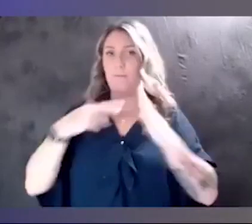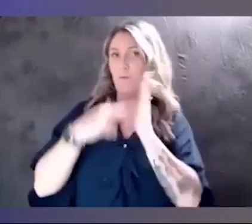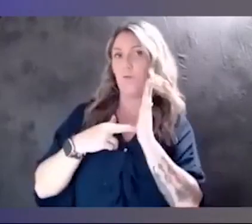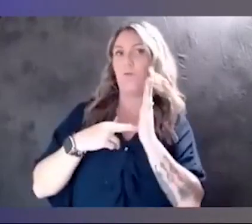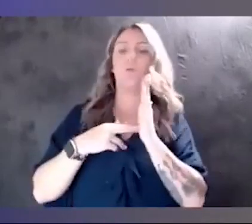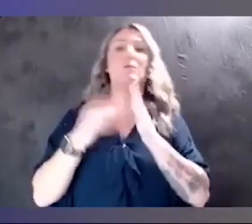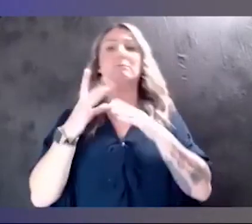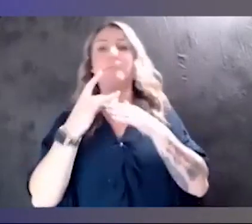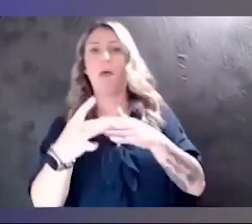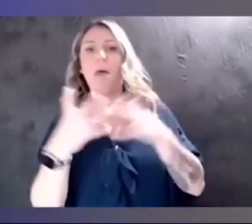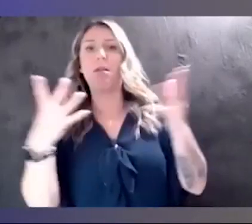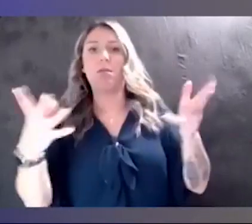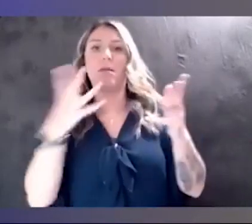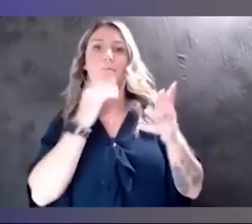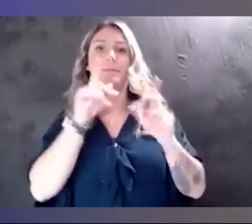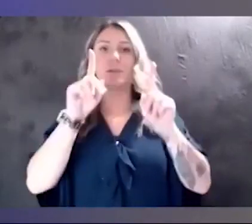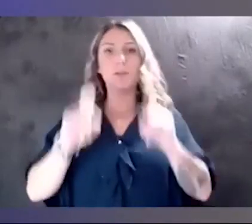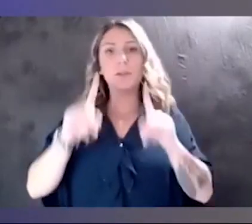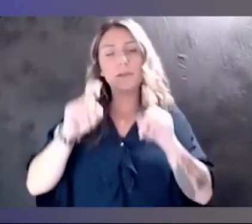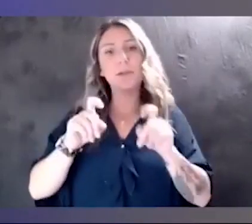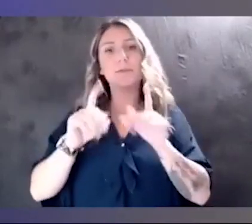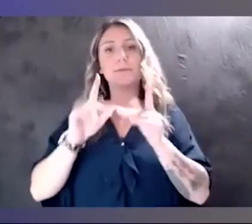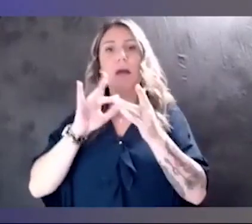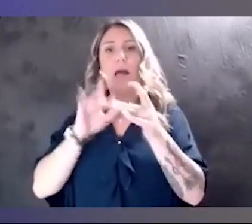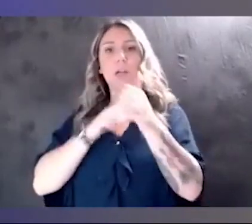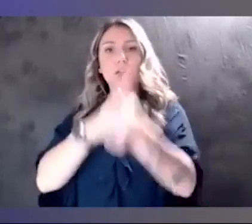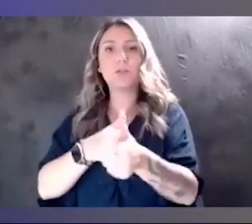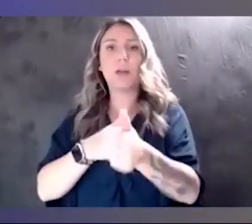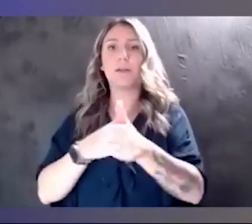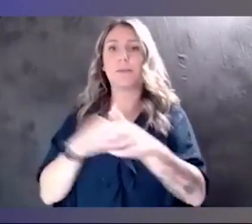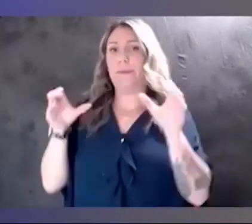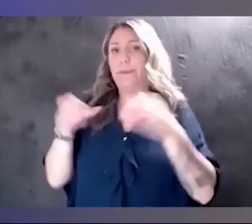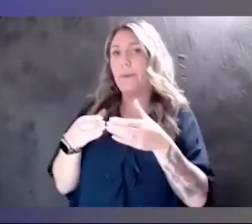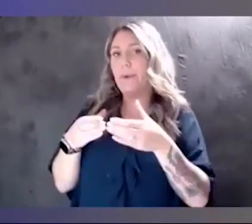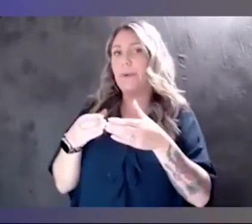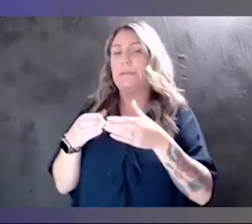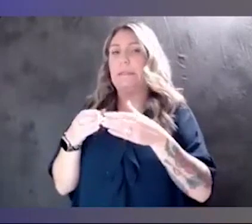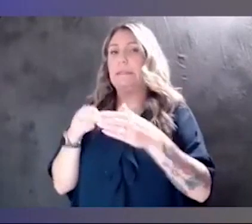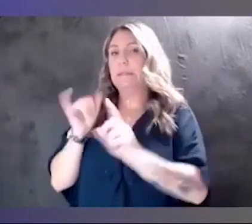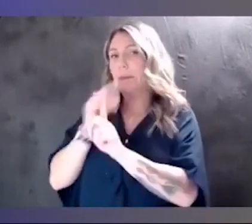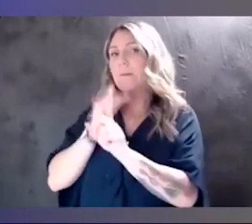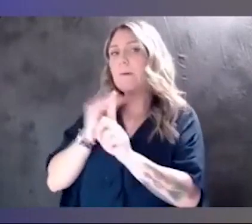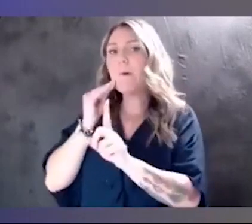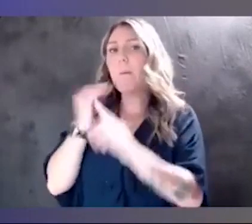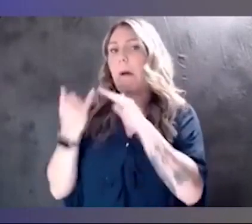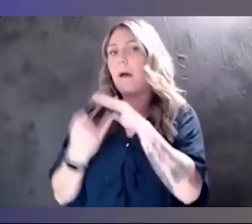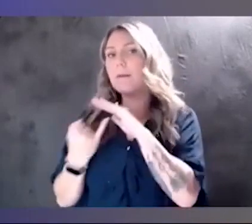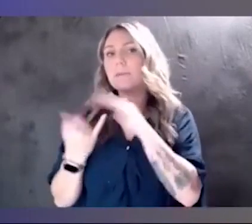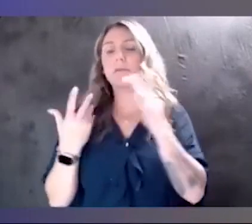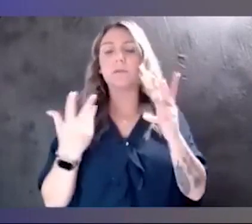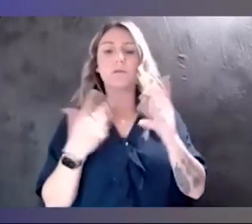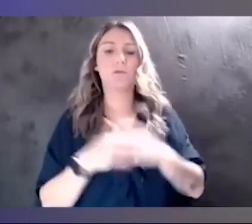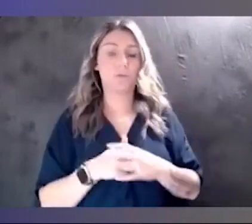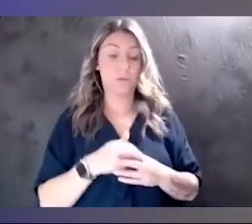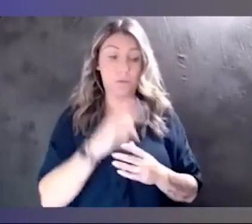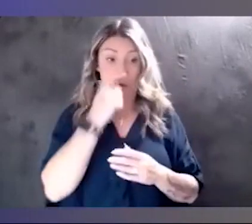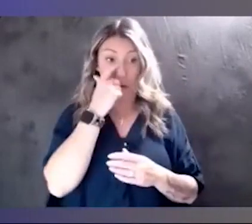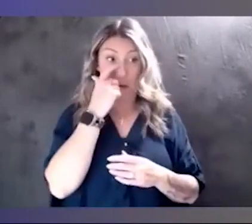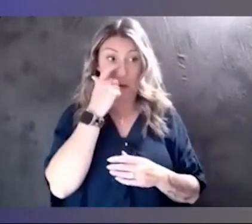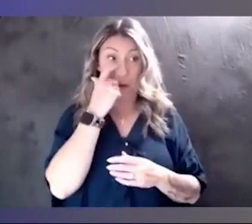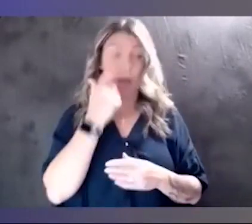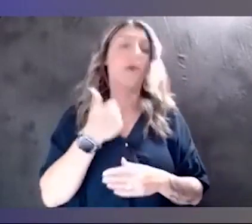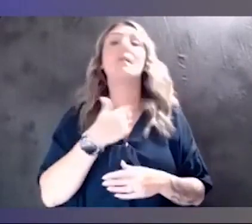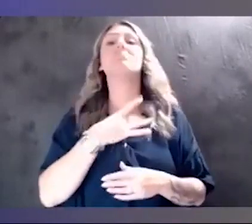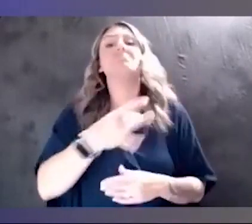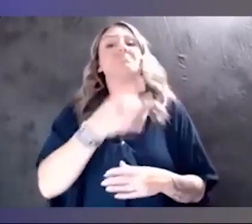testing, the contact tracing, the quarantining, the isolating, and we must really, I like the comment you made too, Shelby, is let's